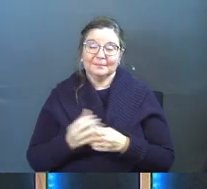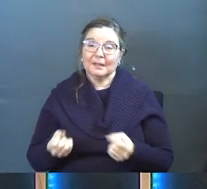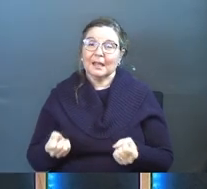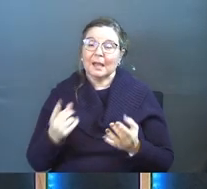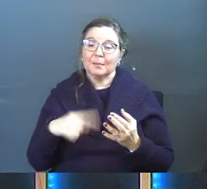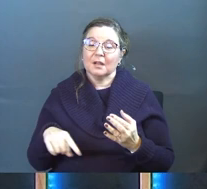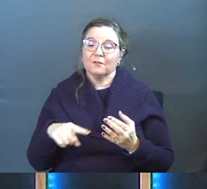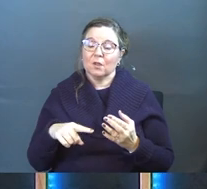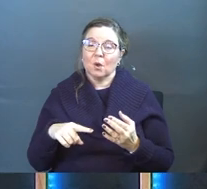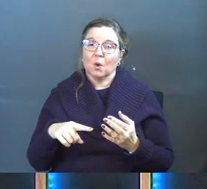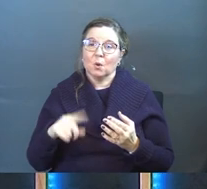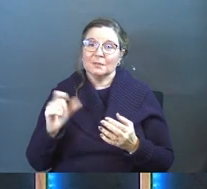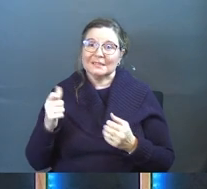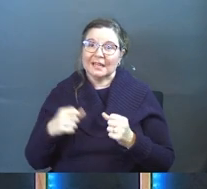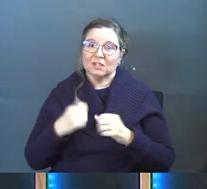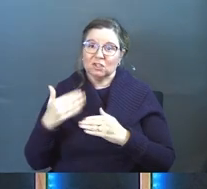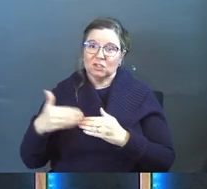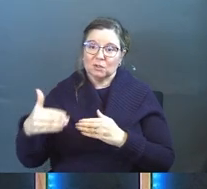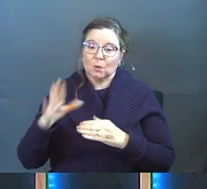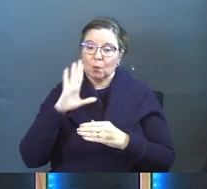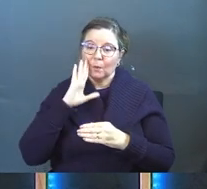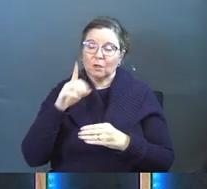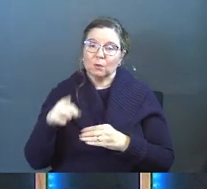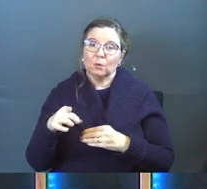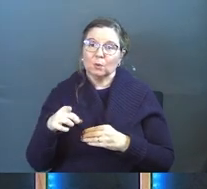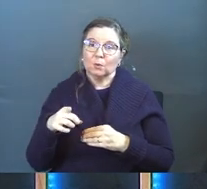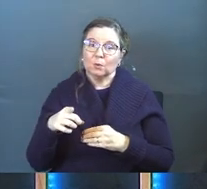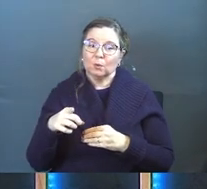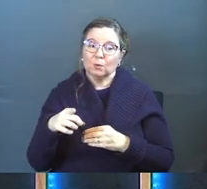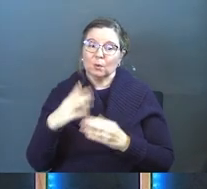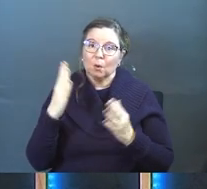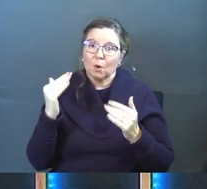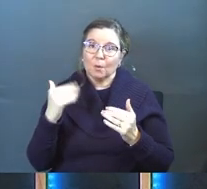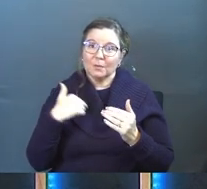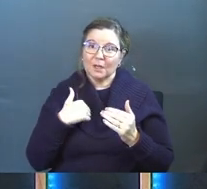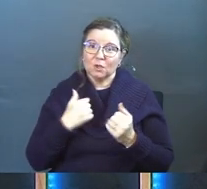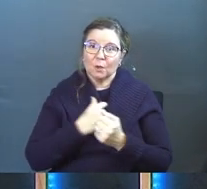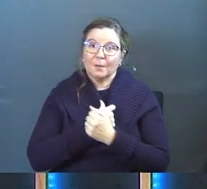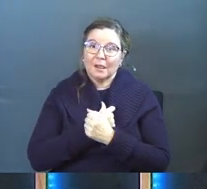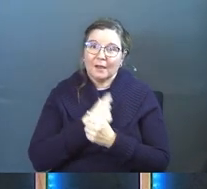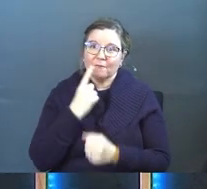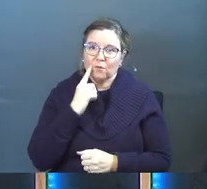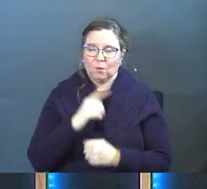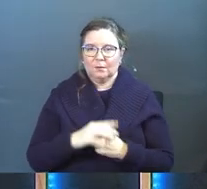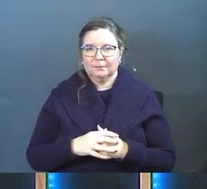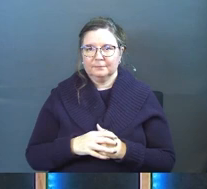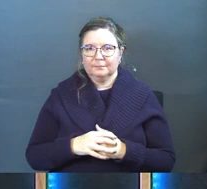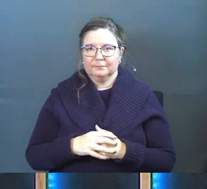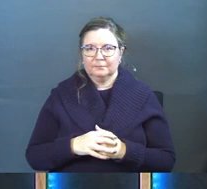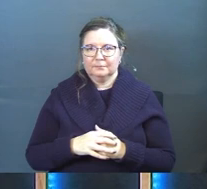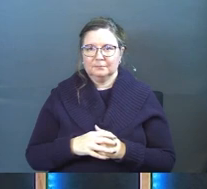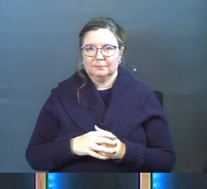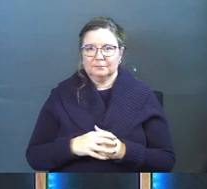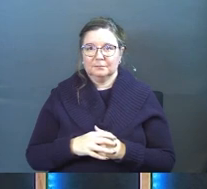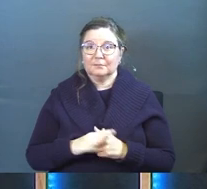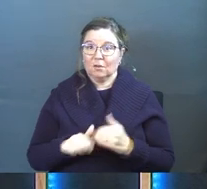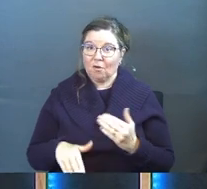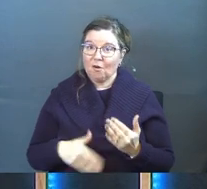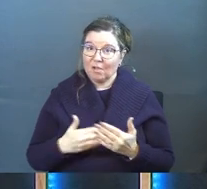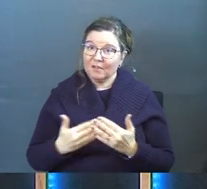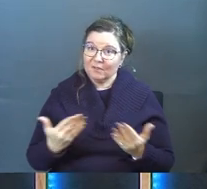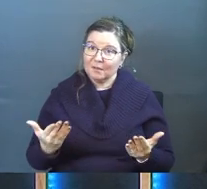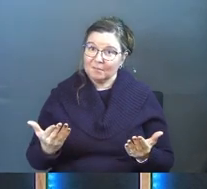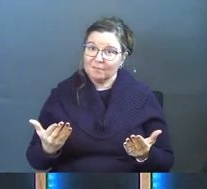How many of those decades are you going to hope that you'll be loved for? All of them. All of